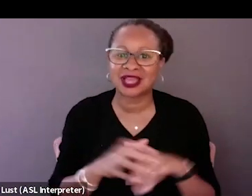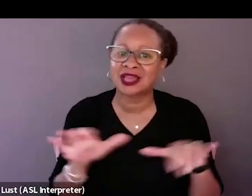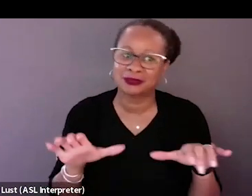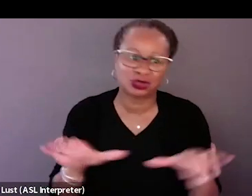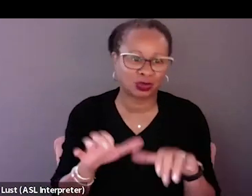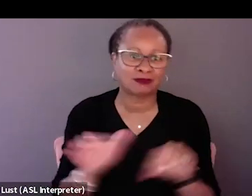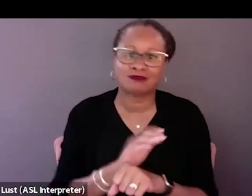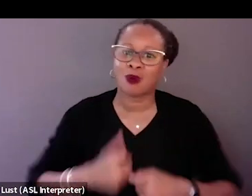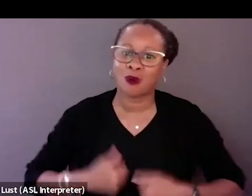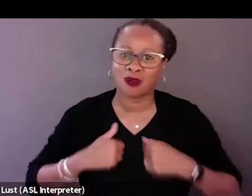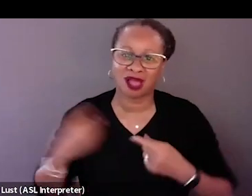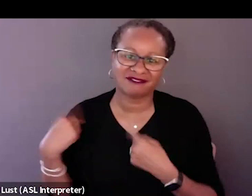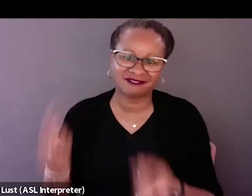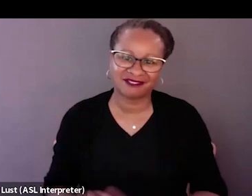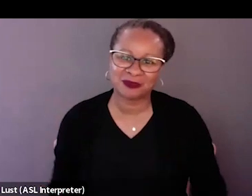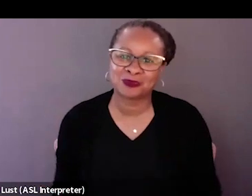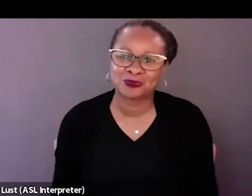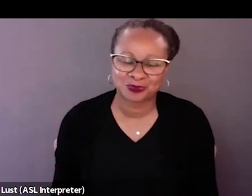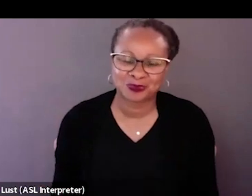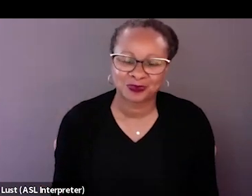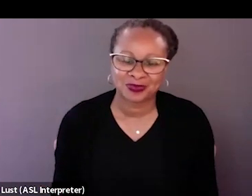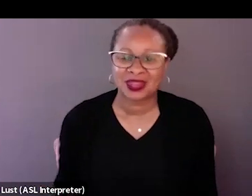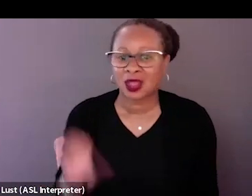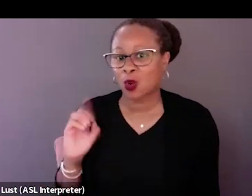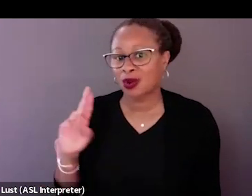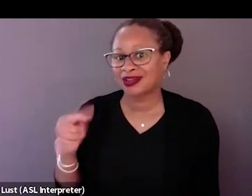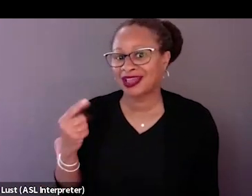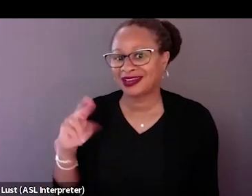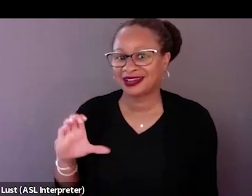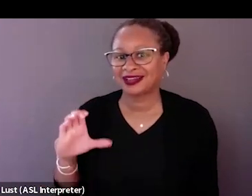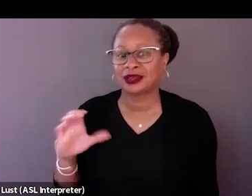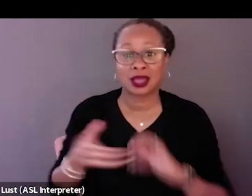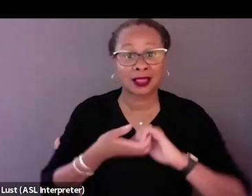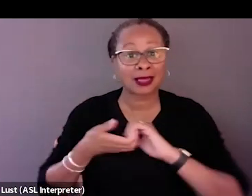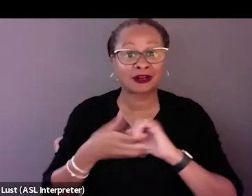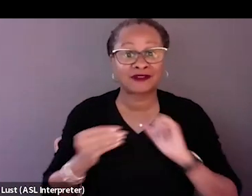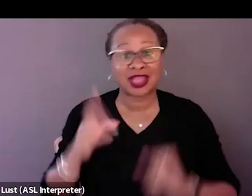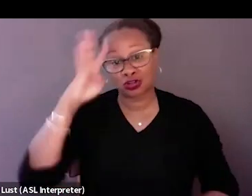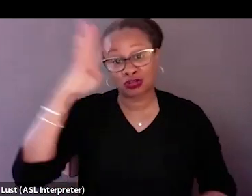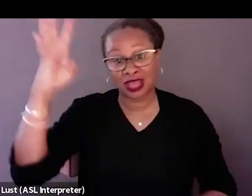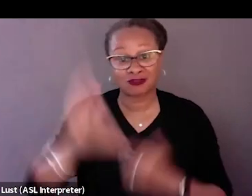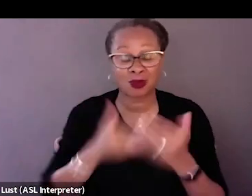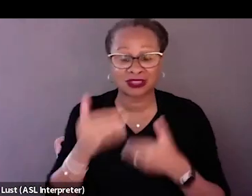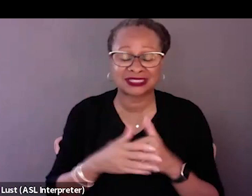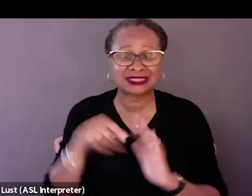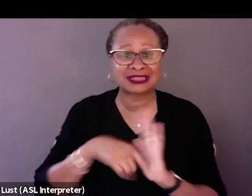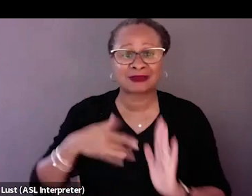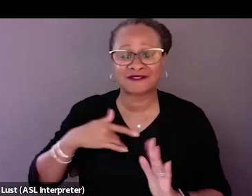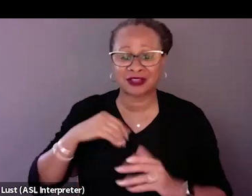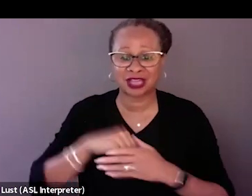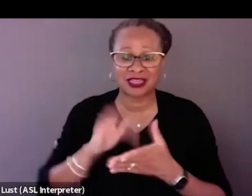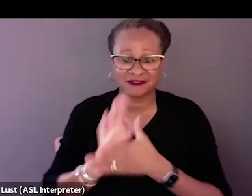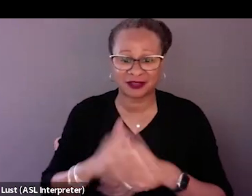life. Yeah, that kind of organic, collaborative, and creative process is so deeply felt in the film. And I feel like there are those films where you could tell